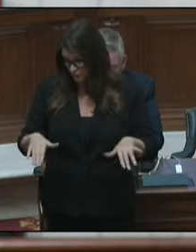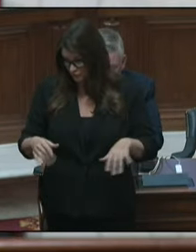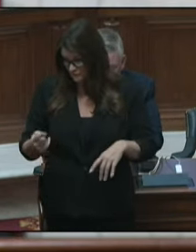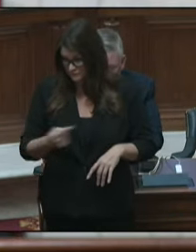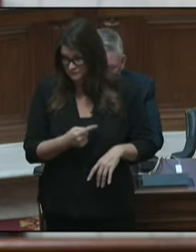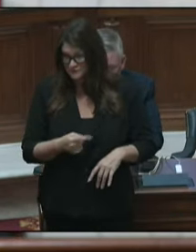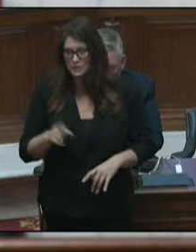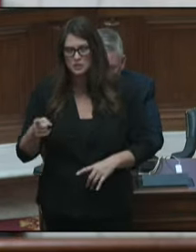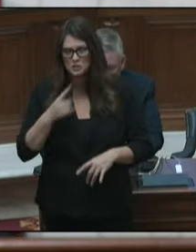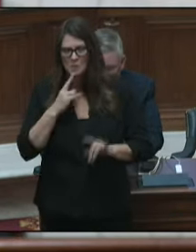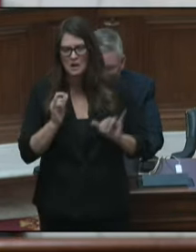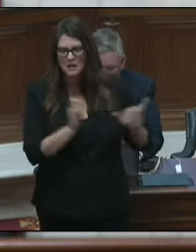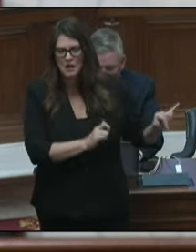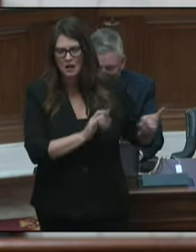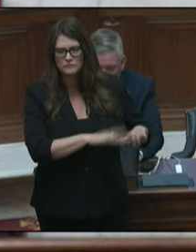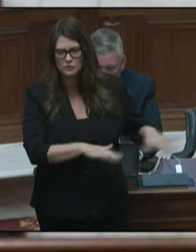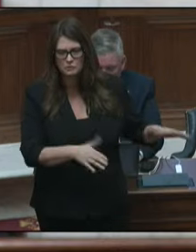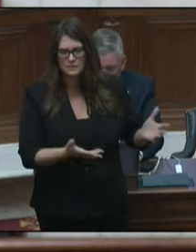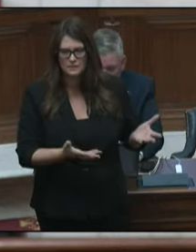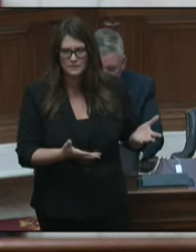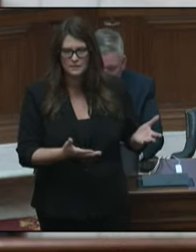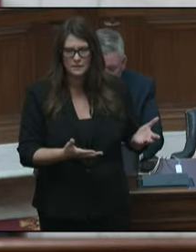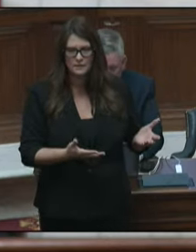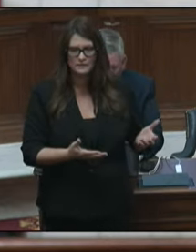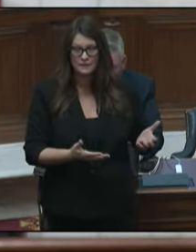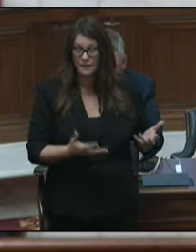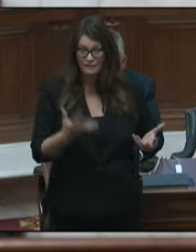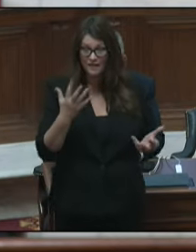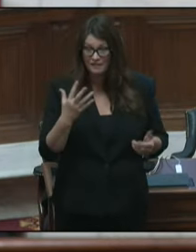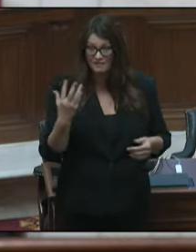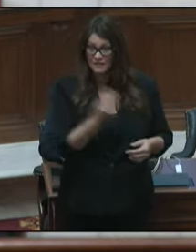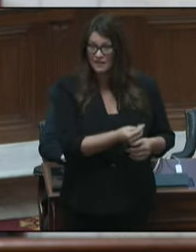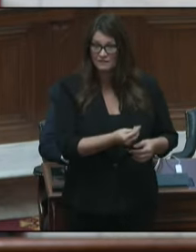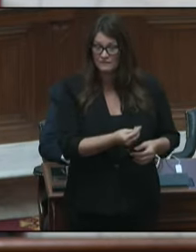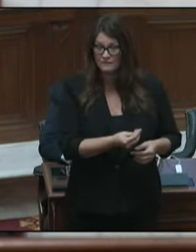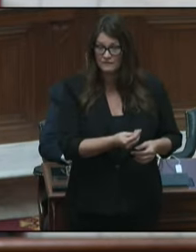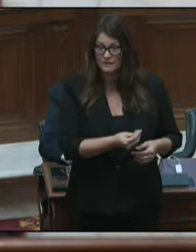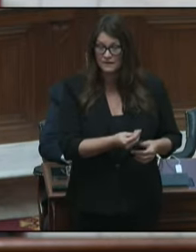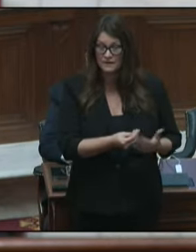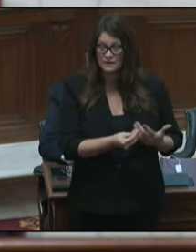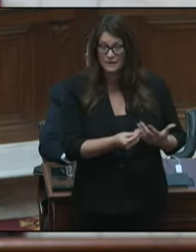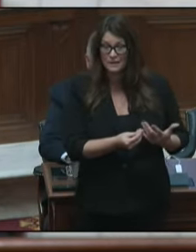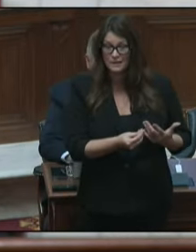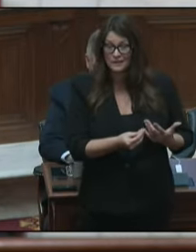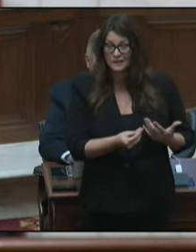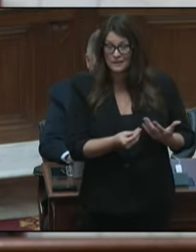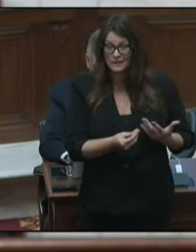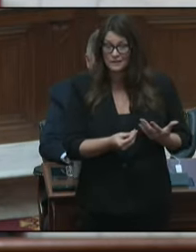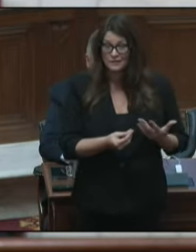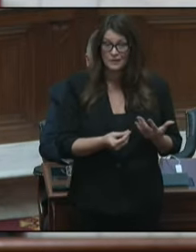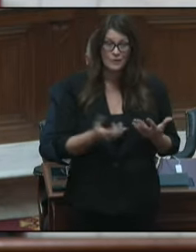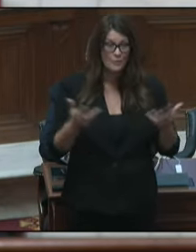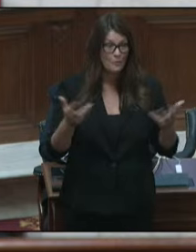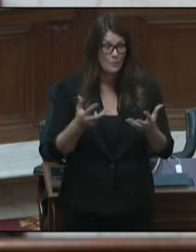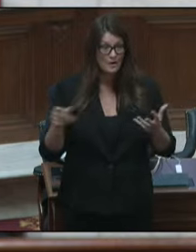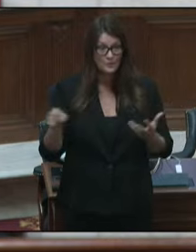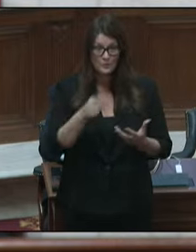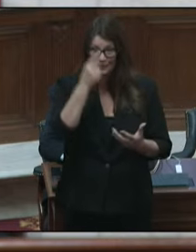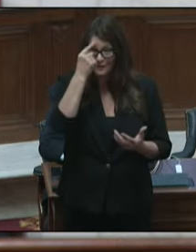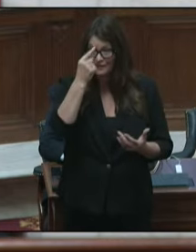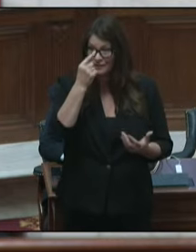you'll get the same answer. And then go downtown and say, what do you